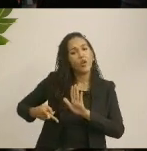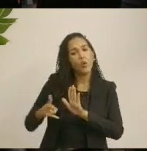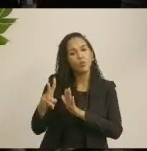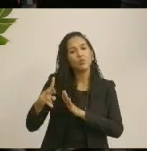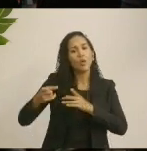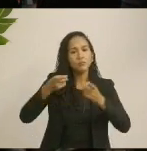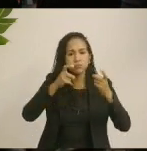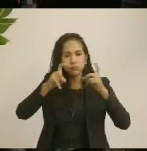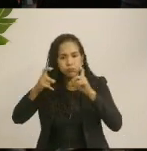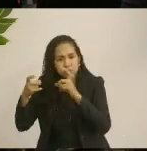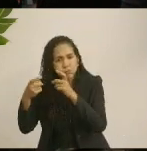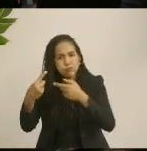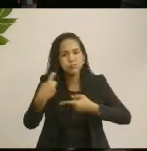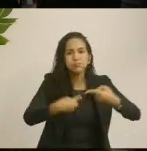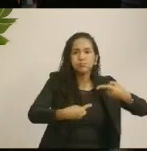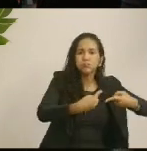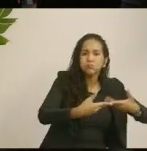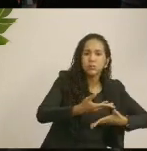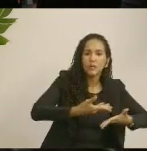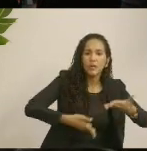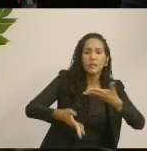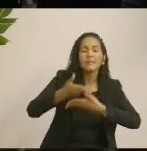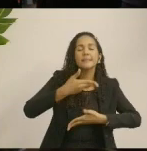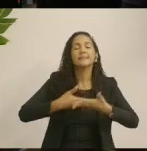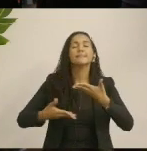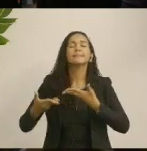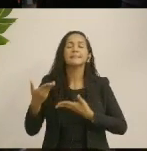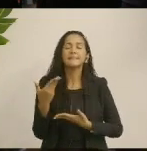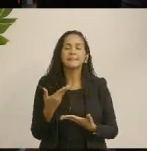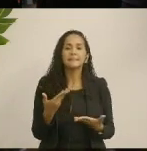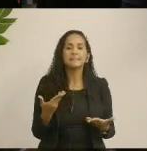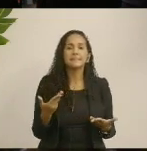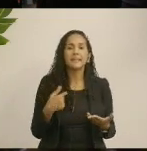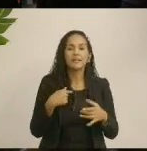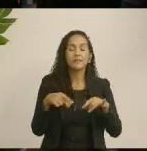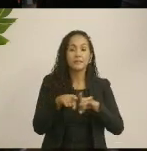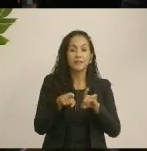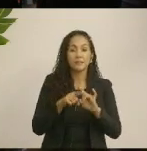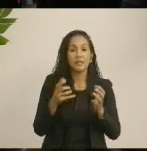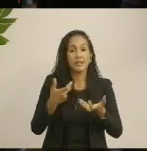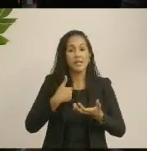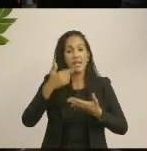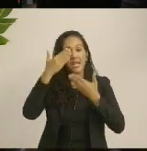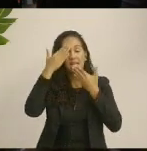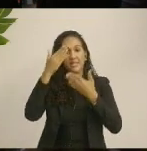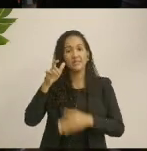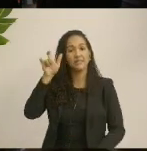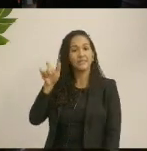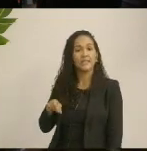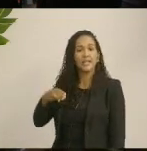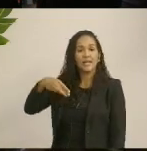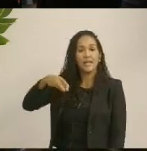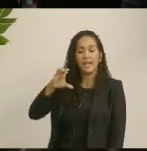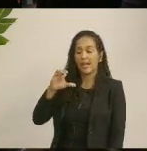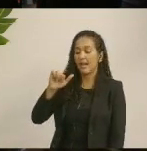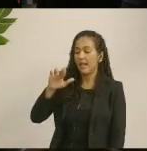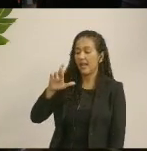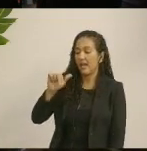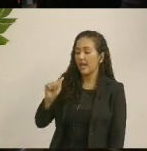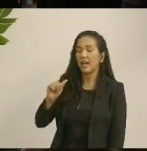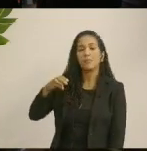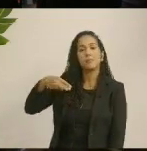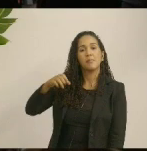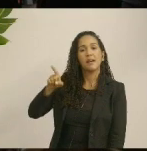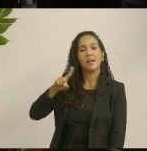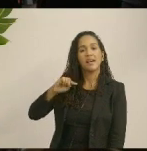moderator for today for her support and contributions, Clara Marín from ISGlobal. And as we bring this year's Global Solutions Forum to a